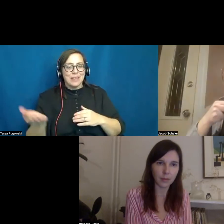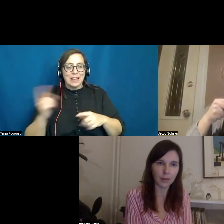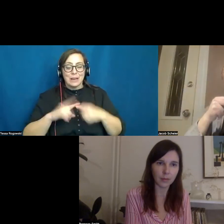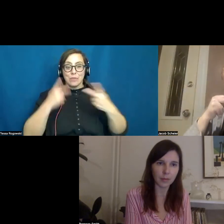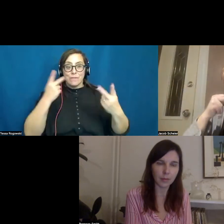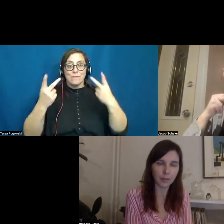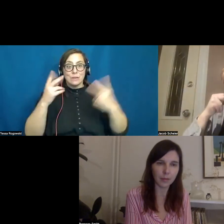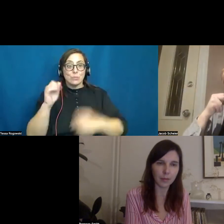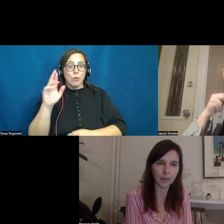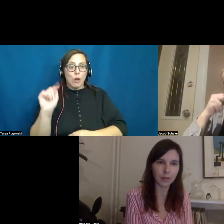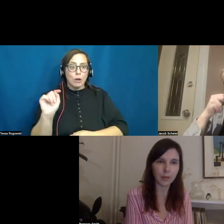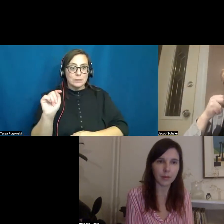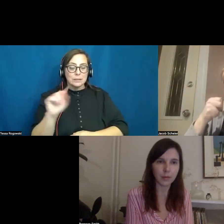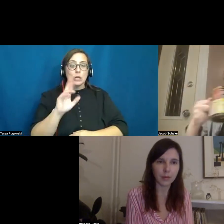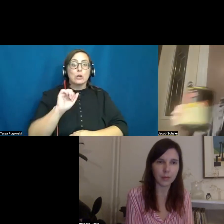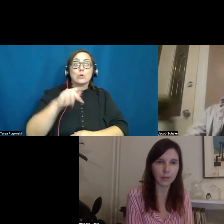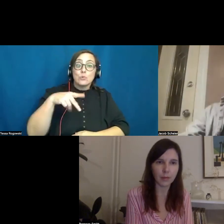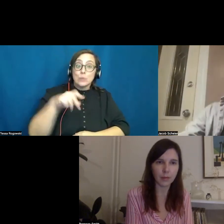art as crypts,